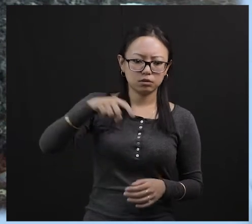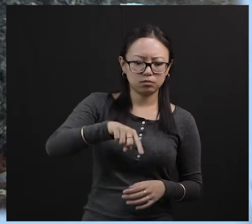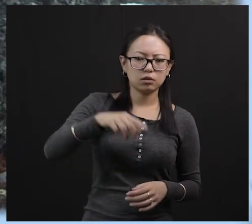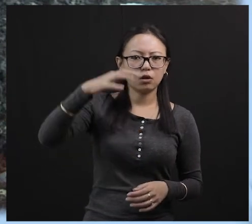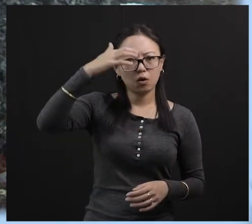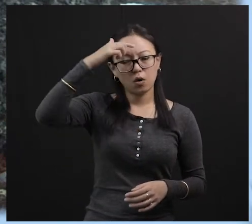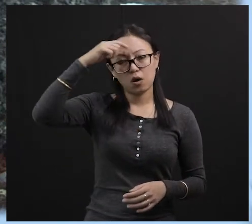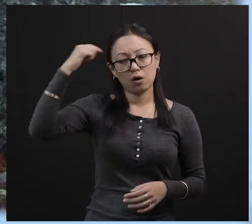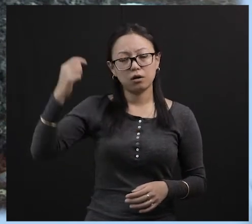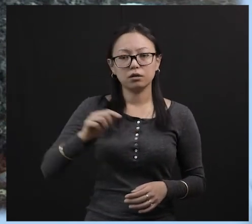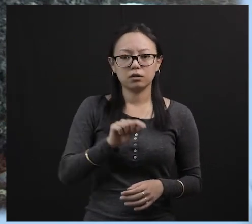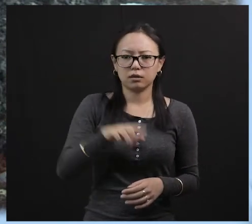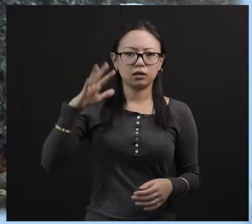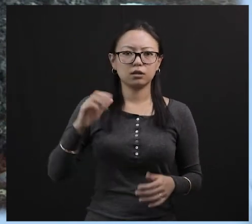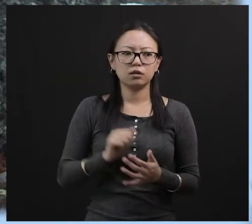becoming bigger and